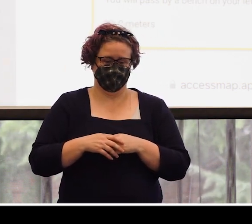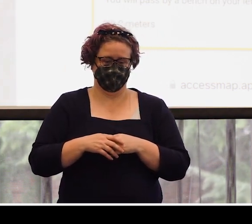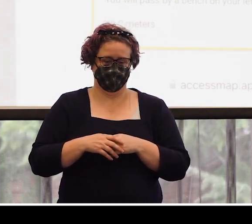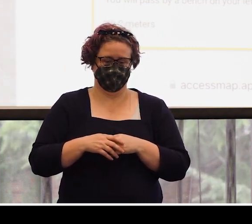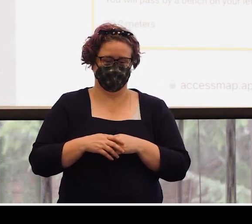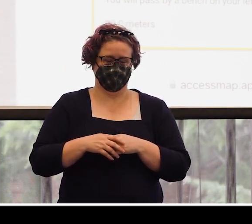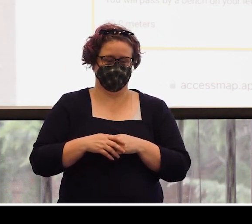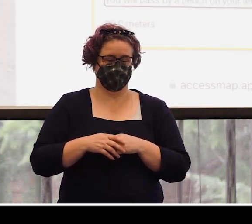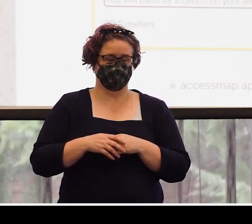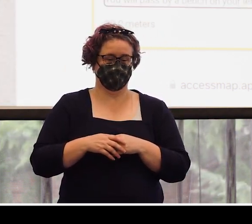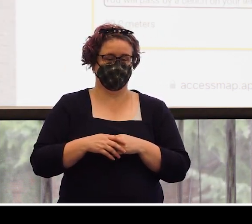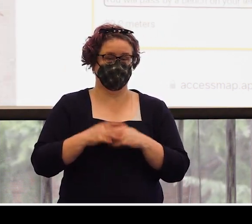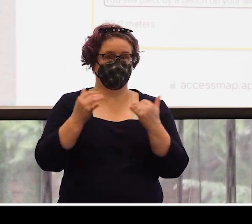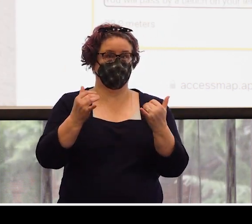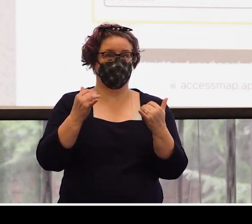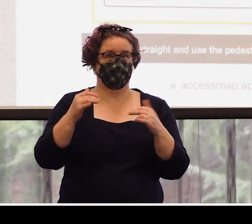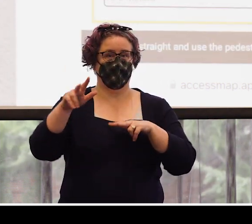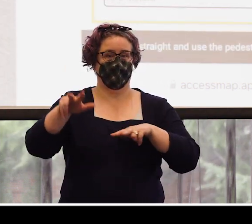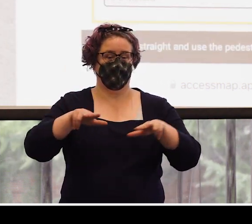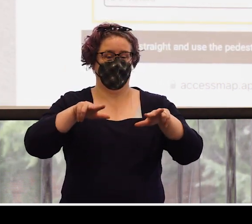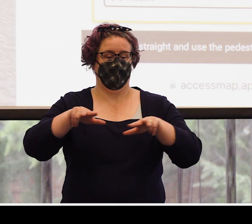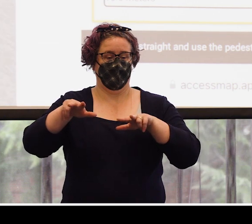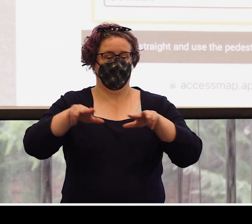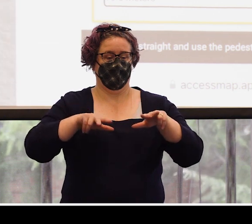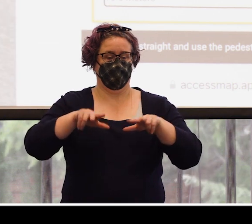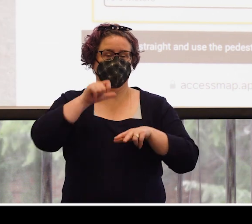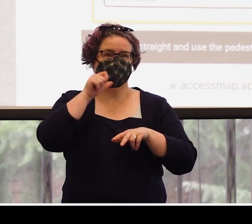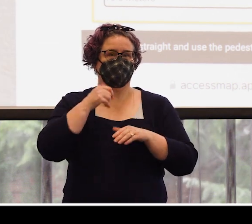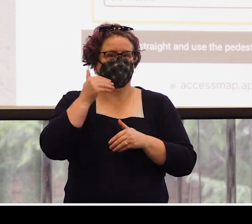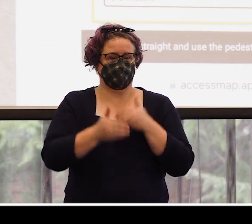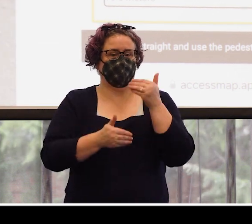And at this point, he's not trying to go step by step.